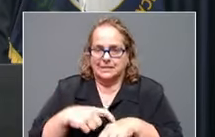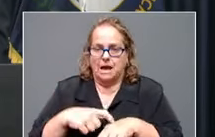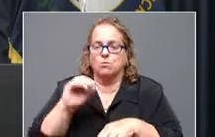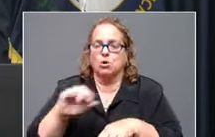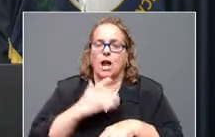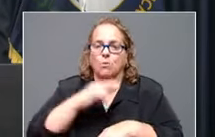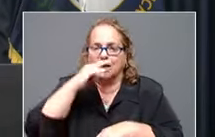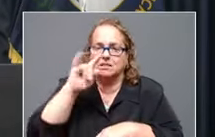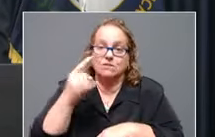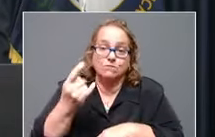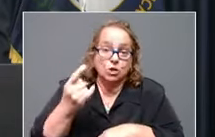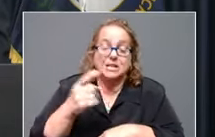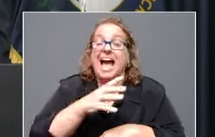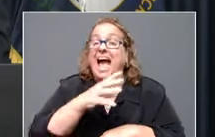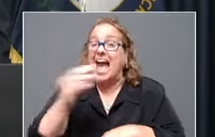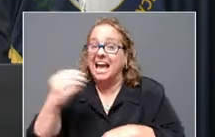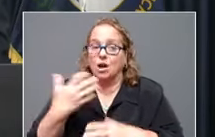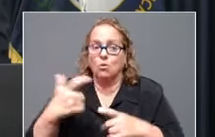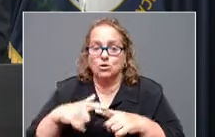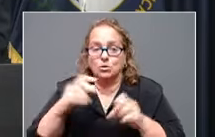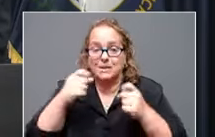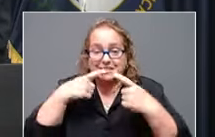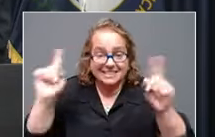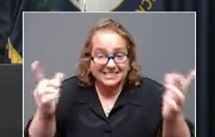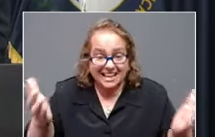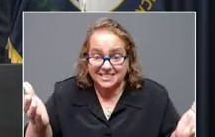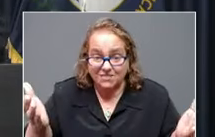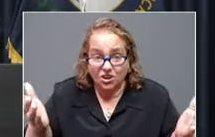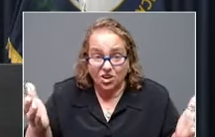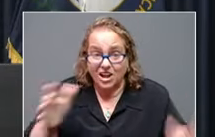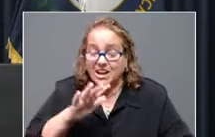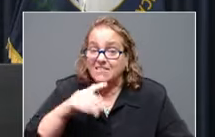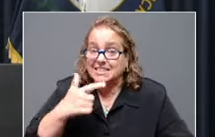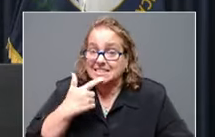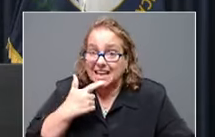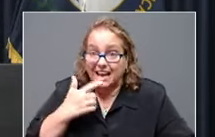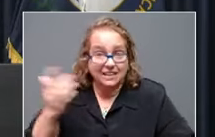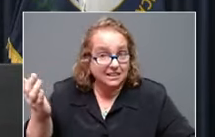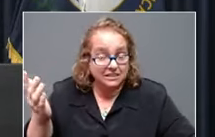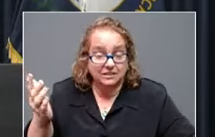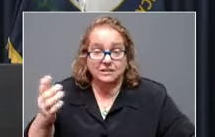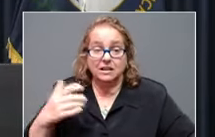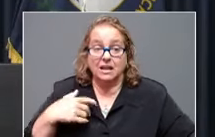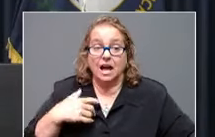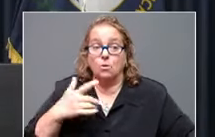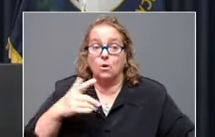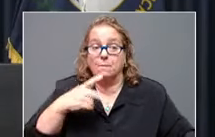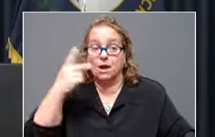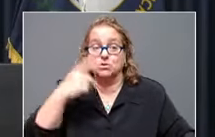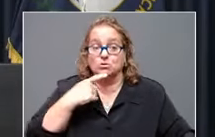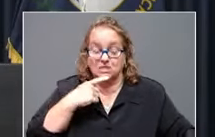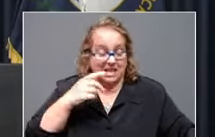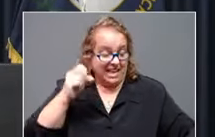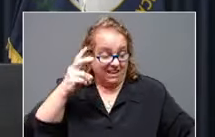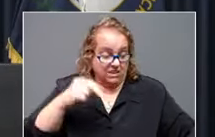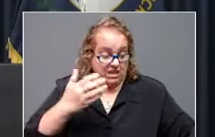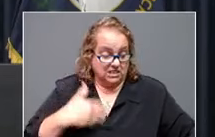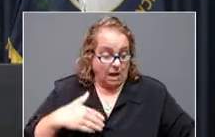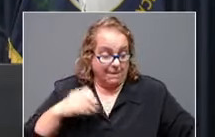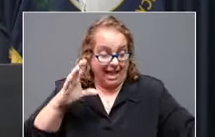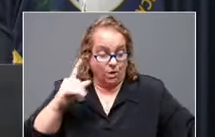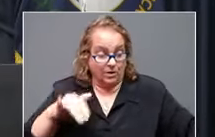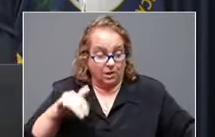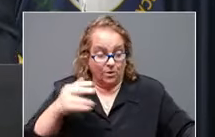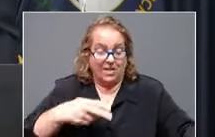or may not have kids in my school upset. Karen Czar, even some counties with high vaccination rate are